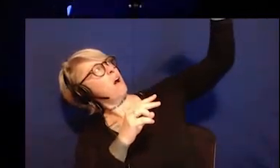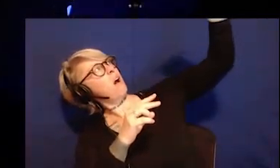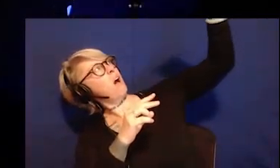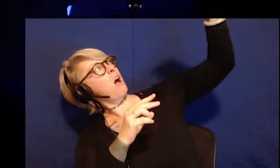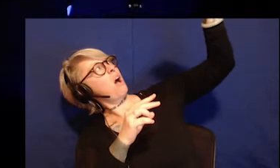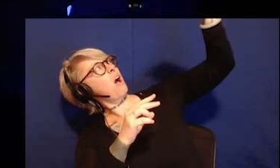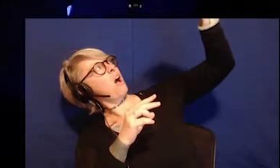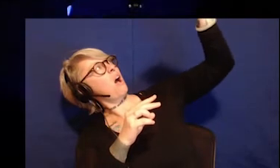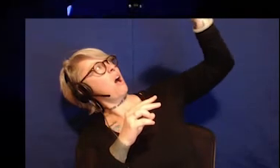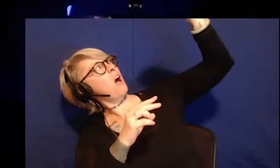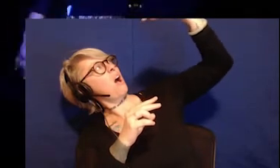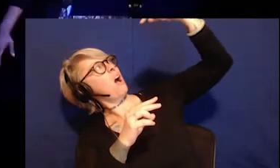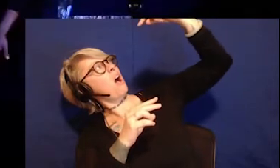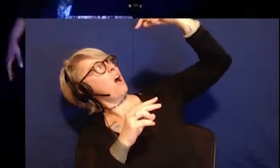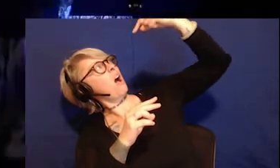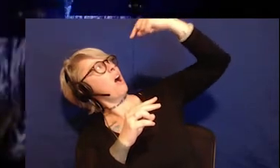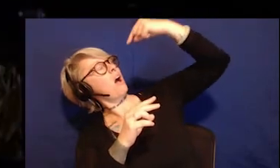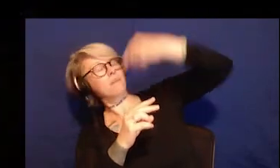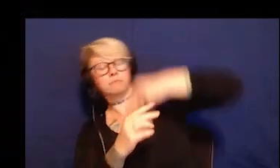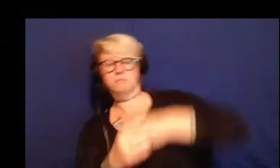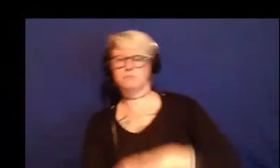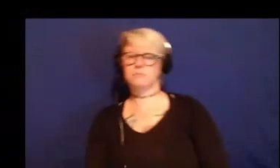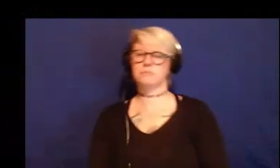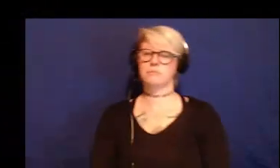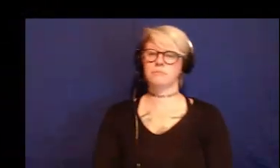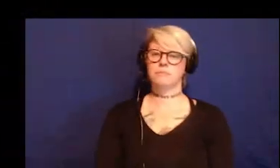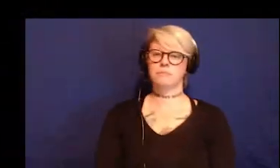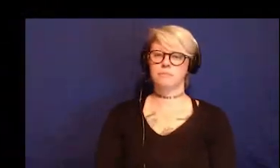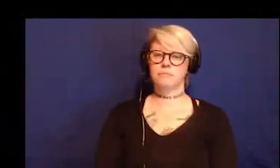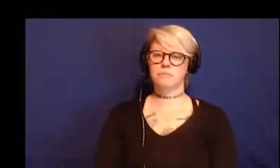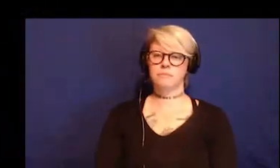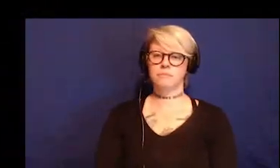and closer. Quick cut to black.